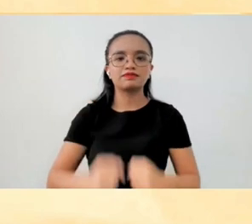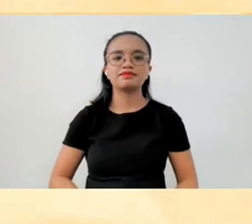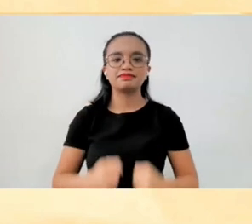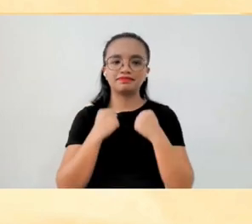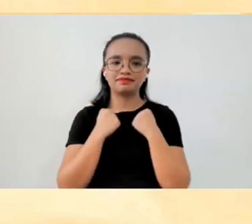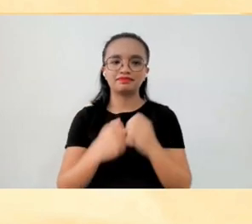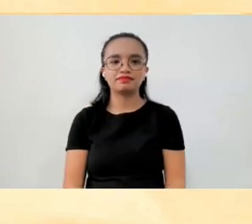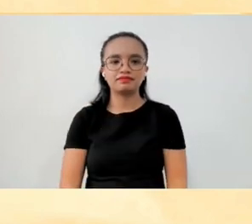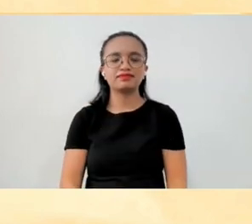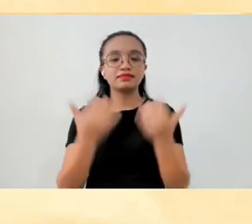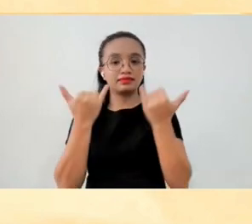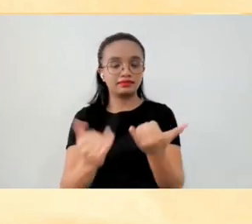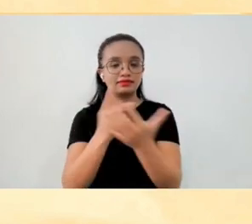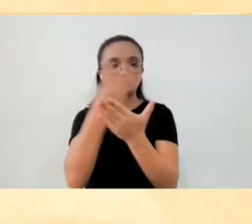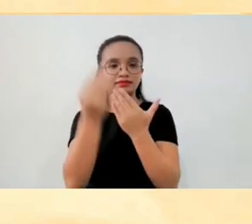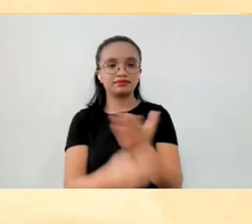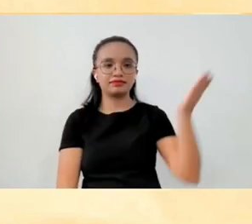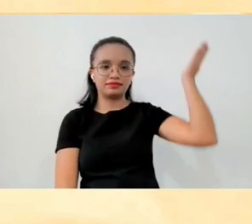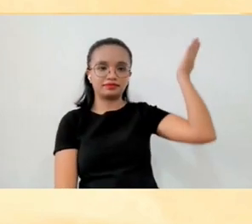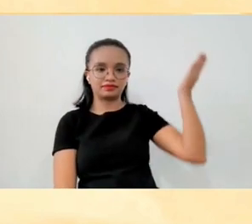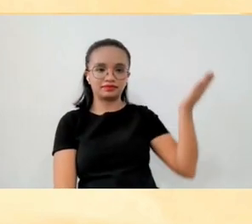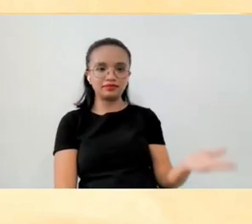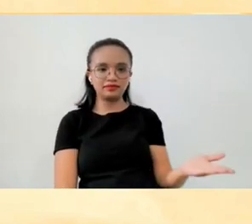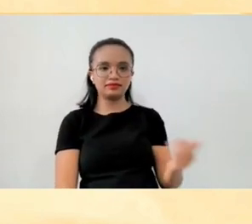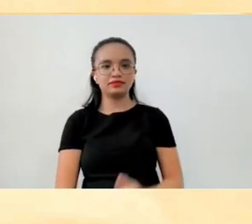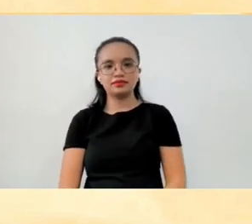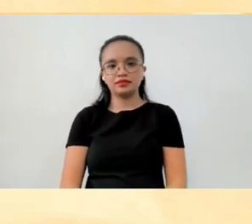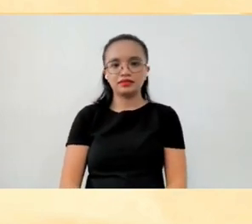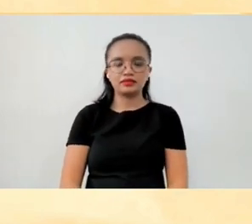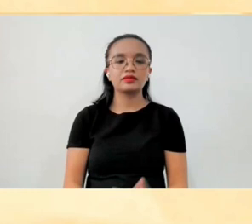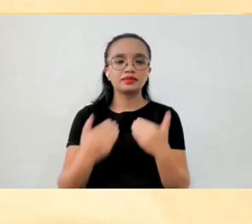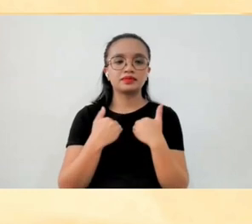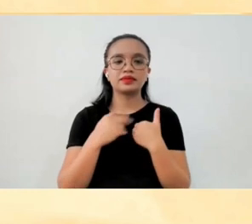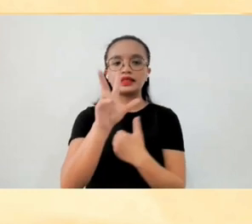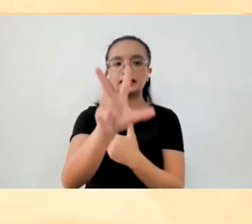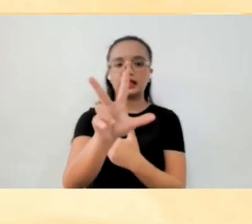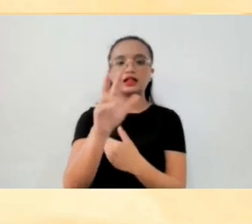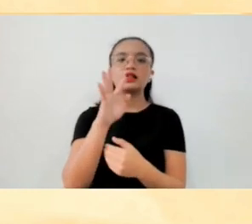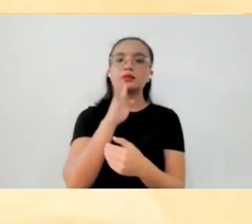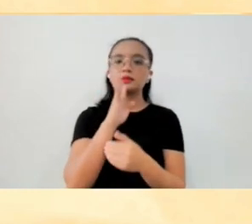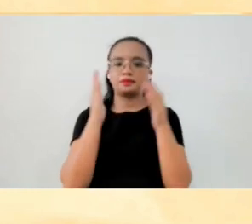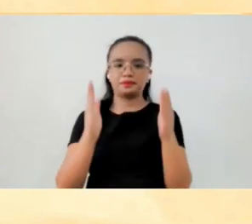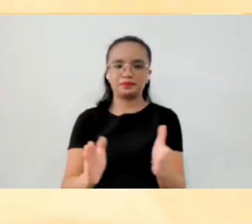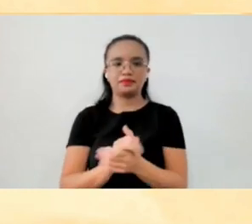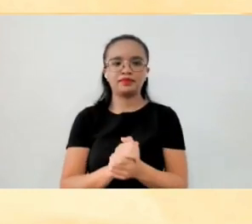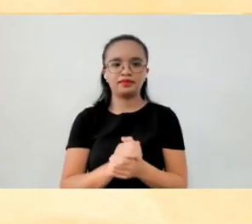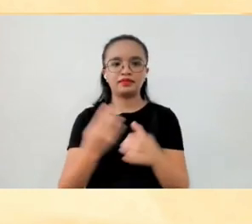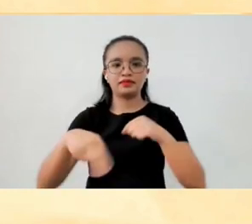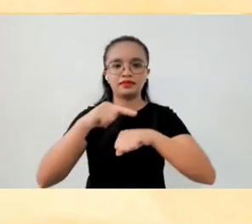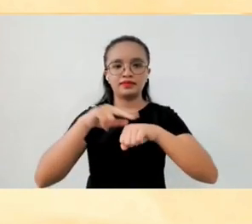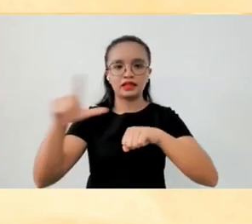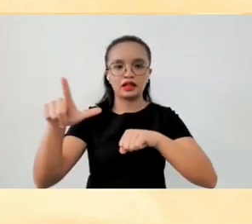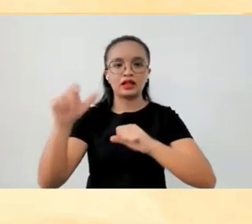Now, the program is being flashed on your screen right now. We have 3 resource persons, a national